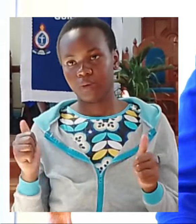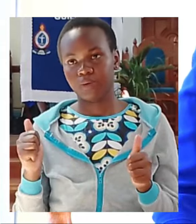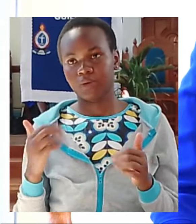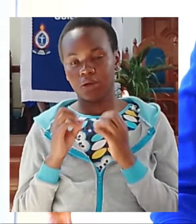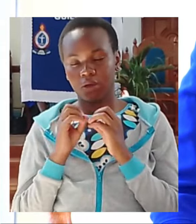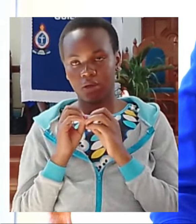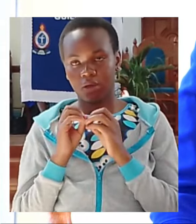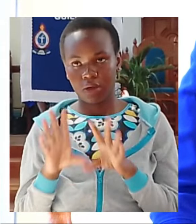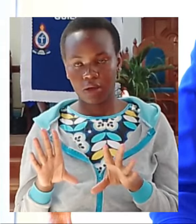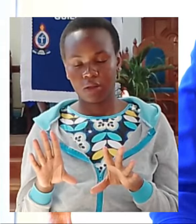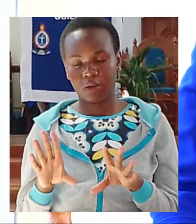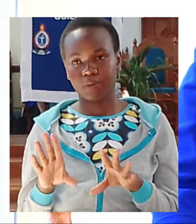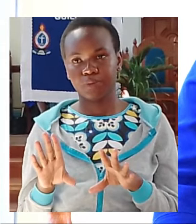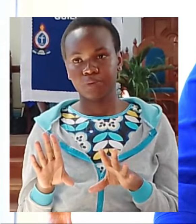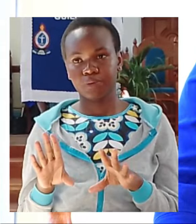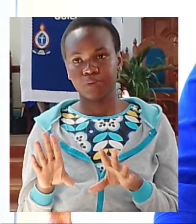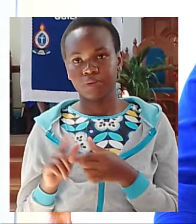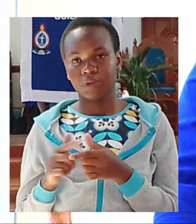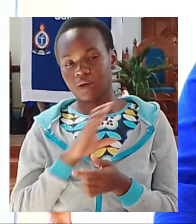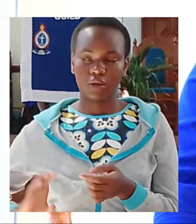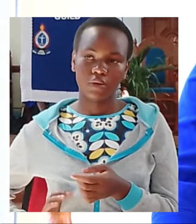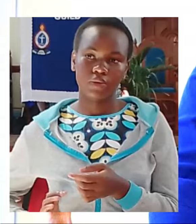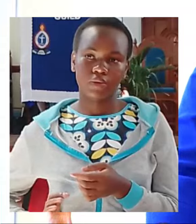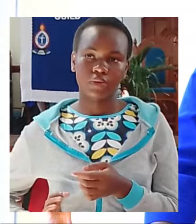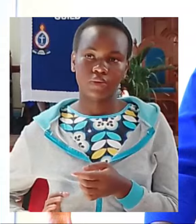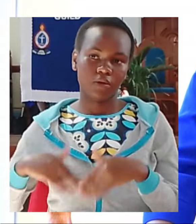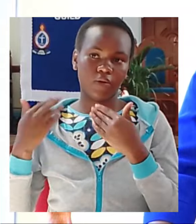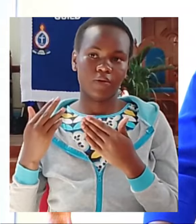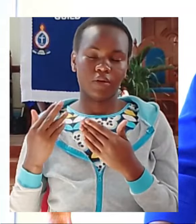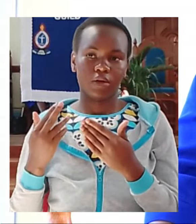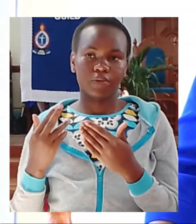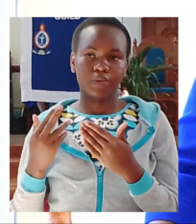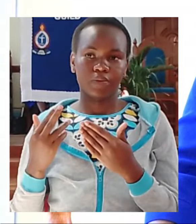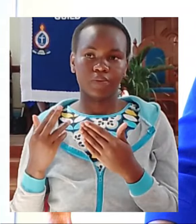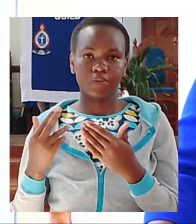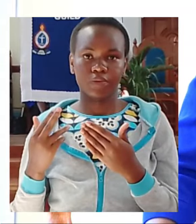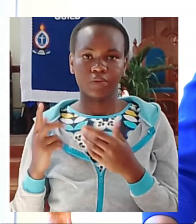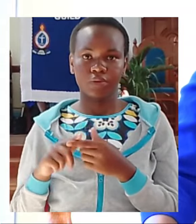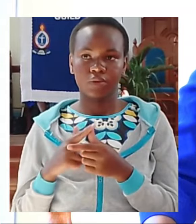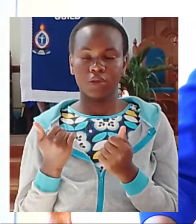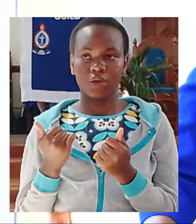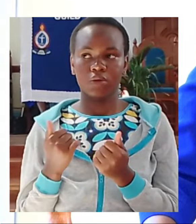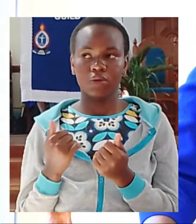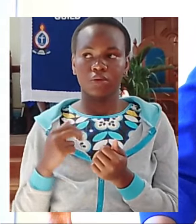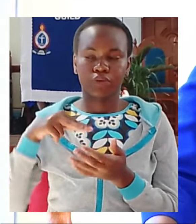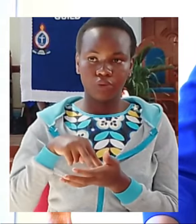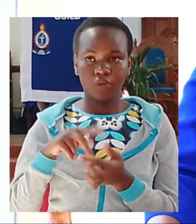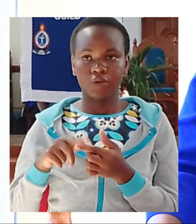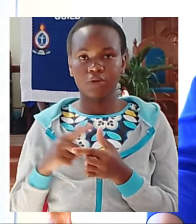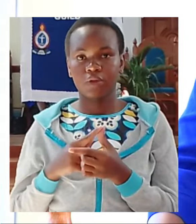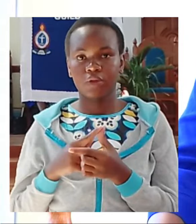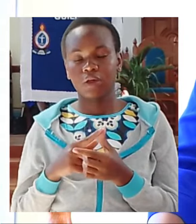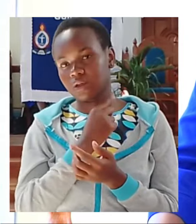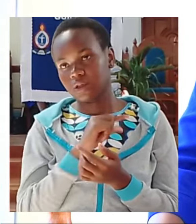nothing that we did that Christ gave us his own righteousness. Tunasimamishwa na utakatifu